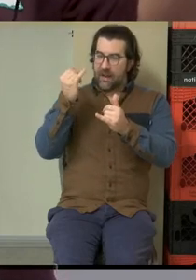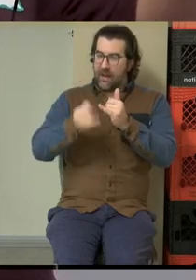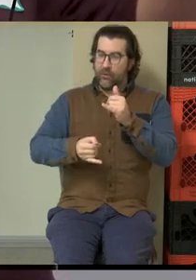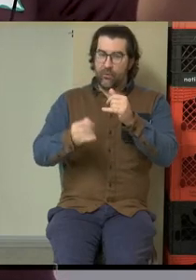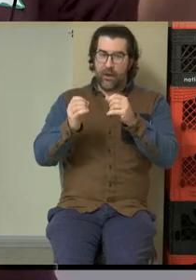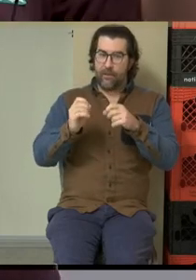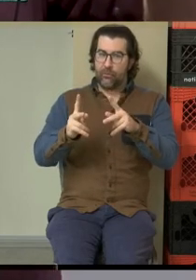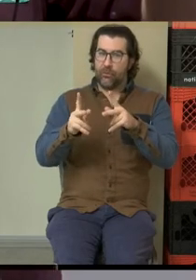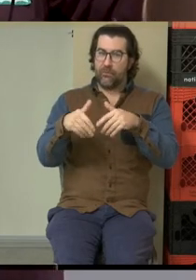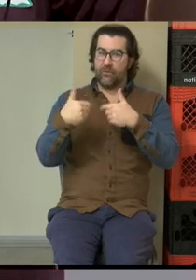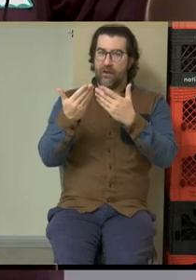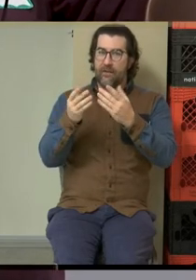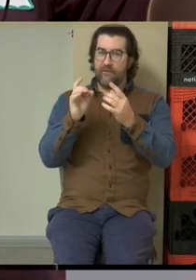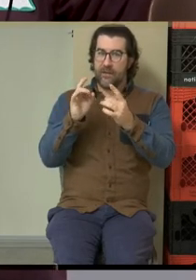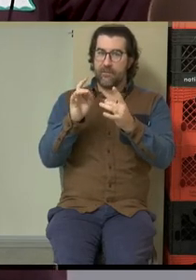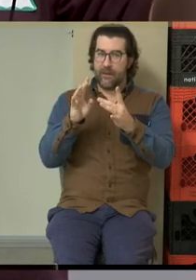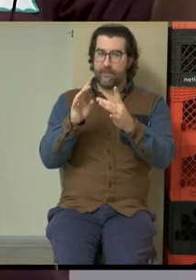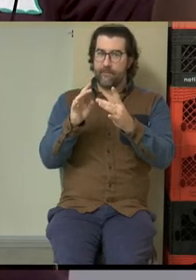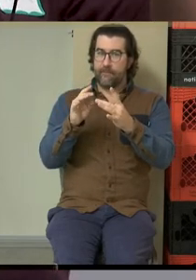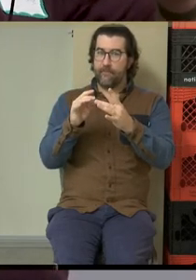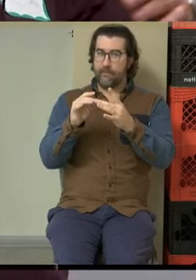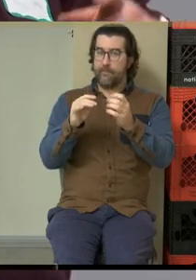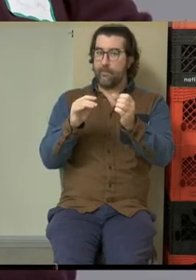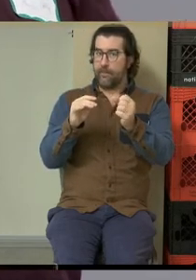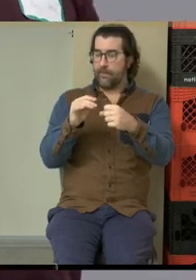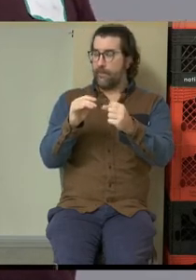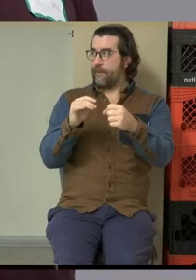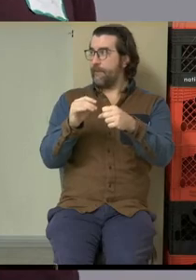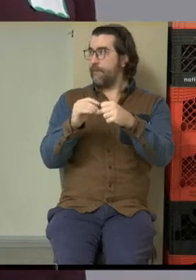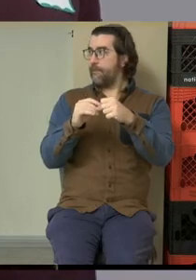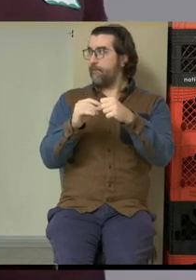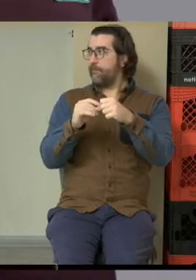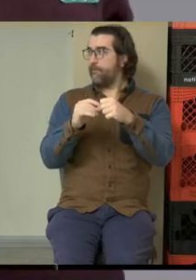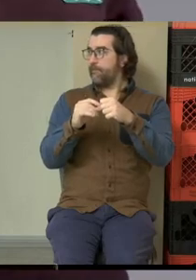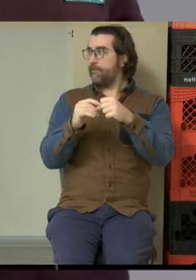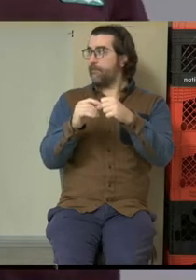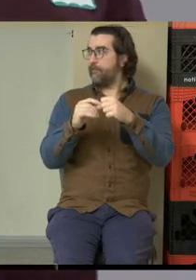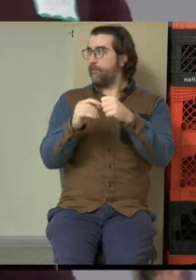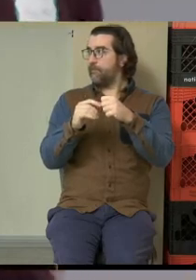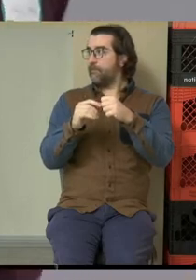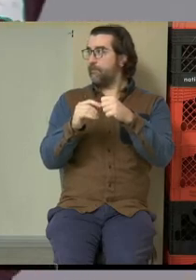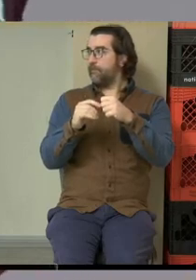provide feedback. Did I summarize that question accurately? Okay.